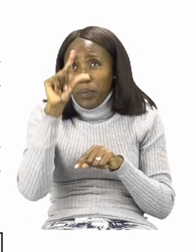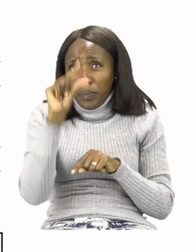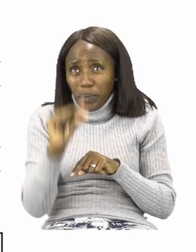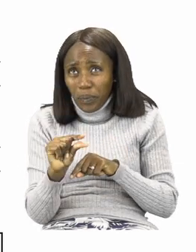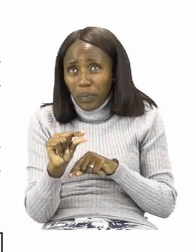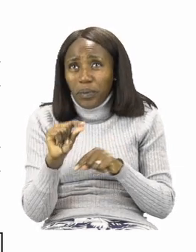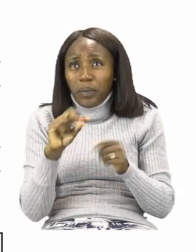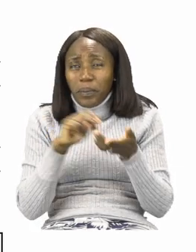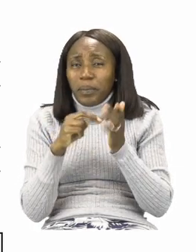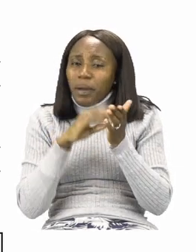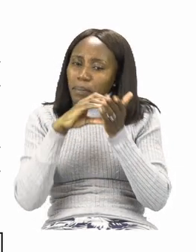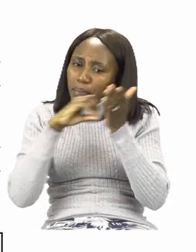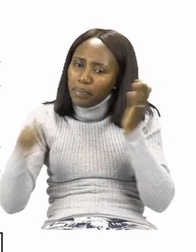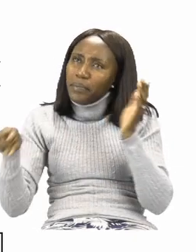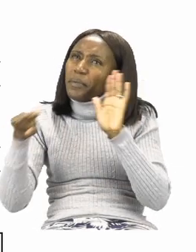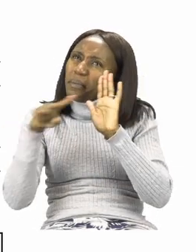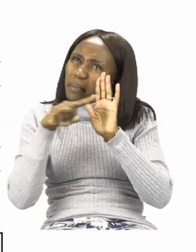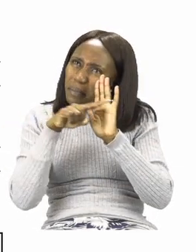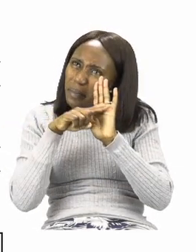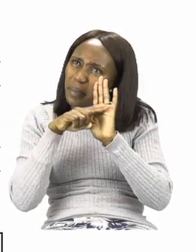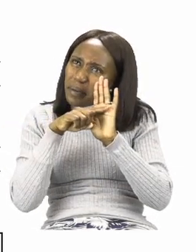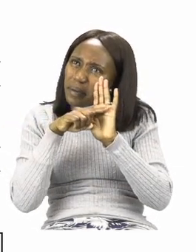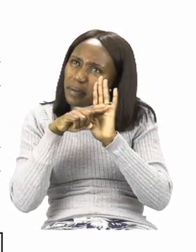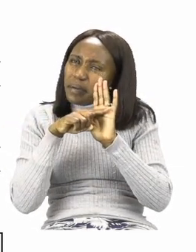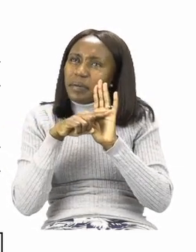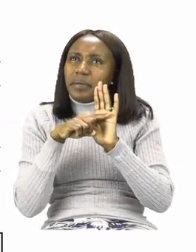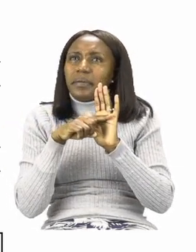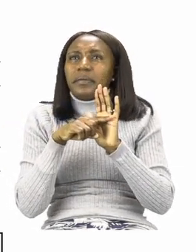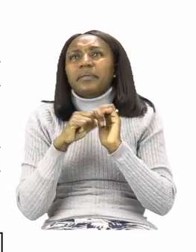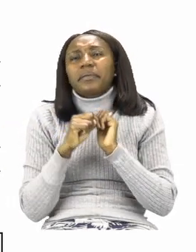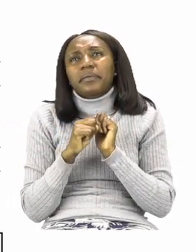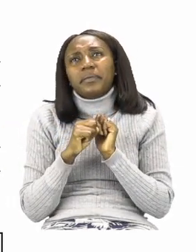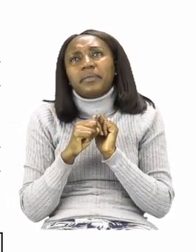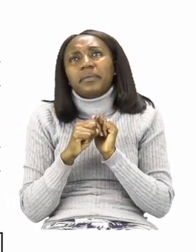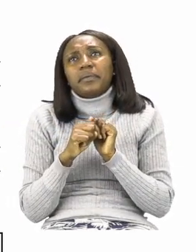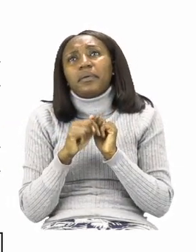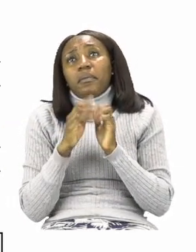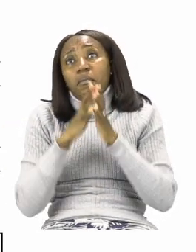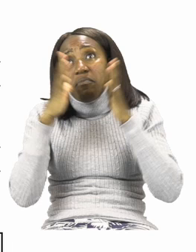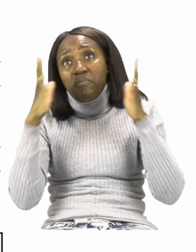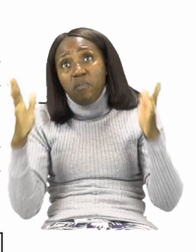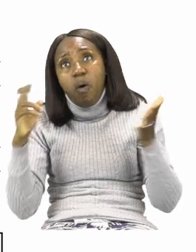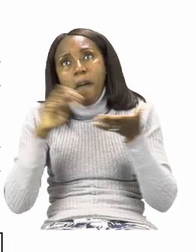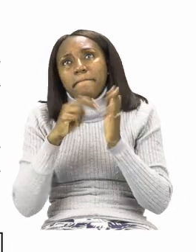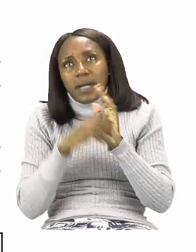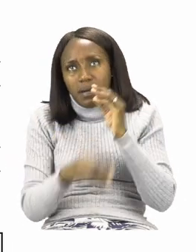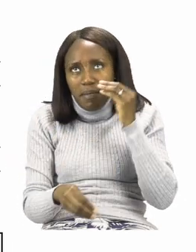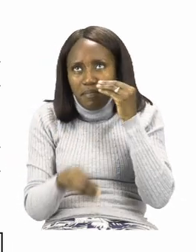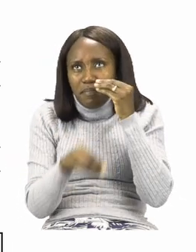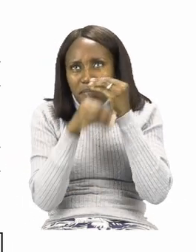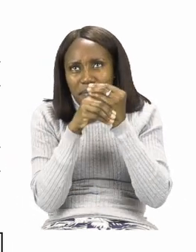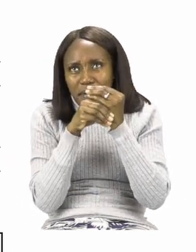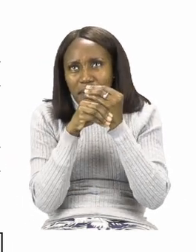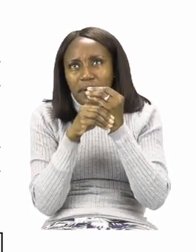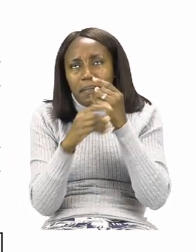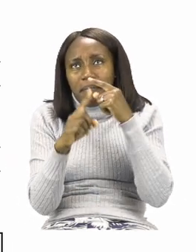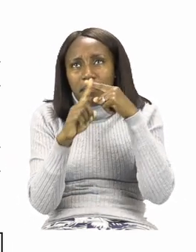take away or you subtract. More than means you